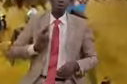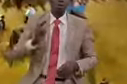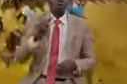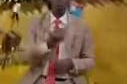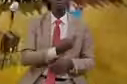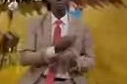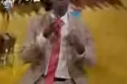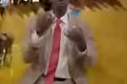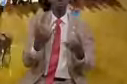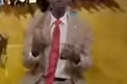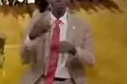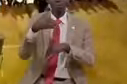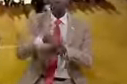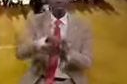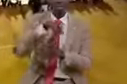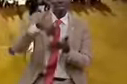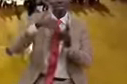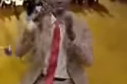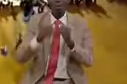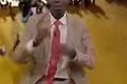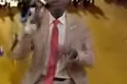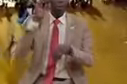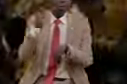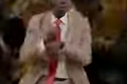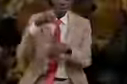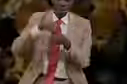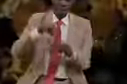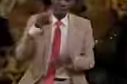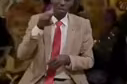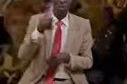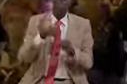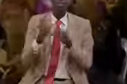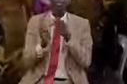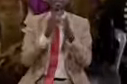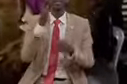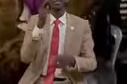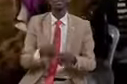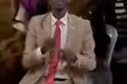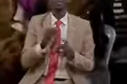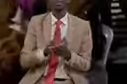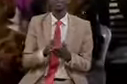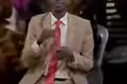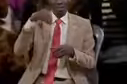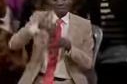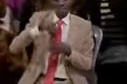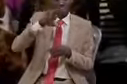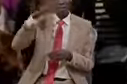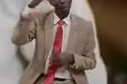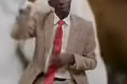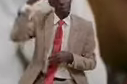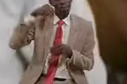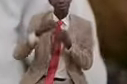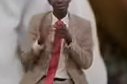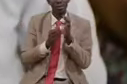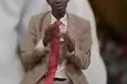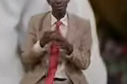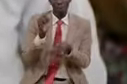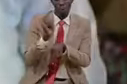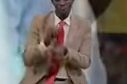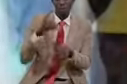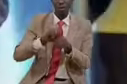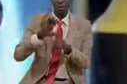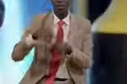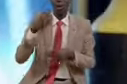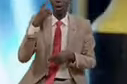Tonight, this power will work inside you, inside your brain, inside your